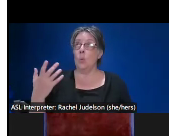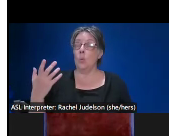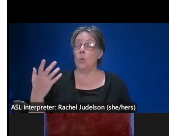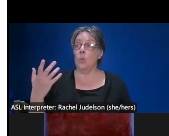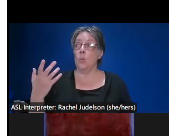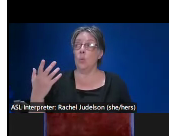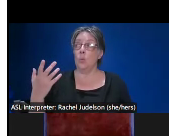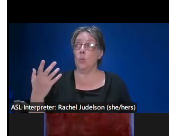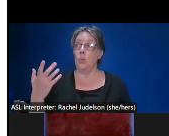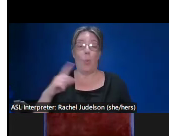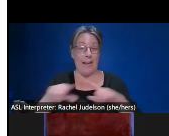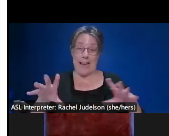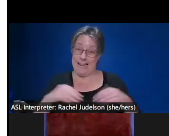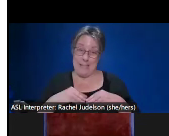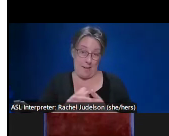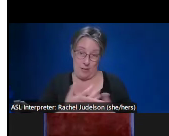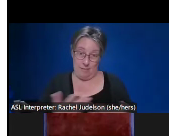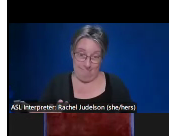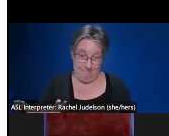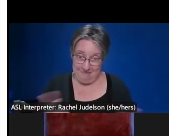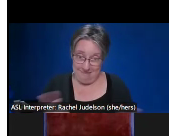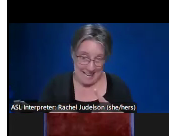we can't just accept everybody, right?